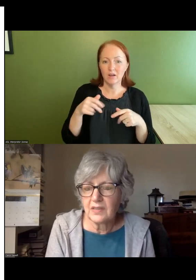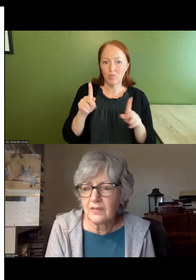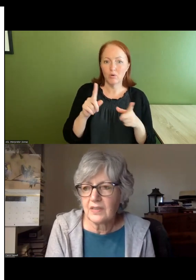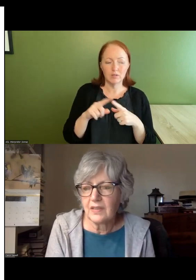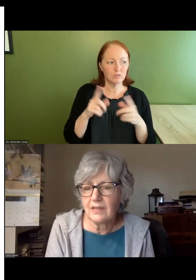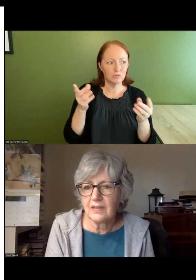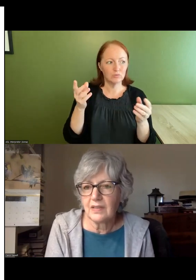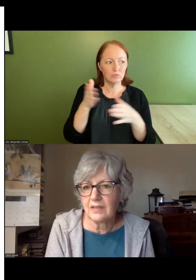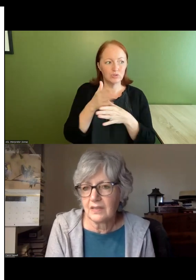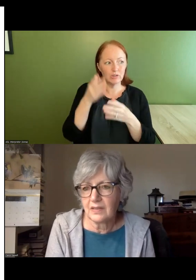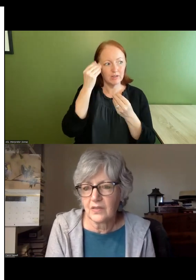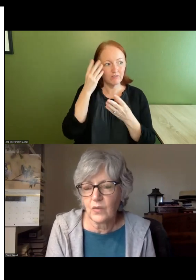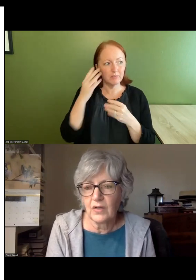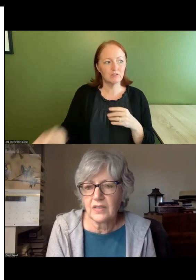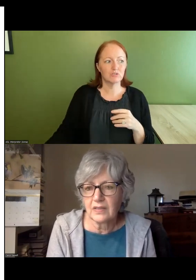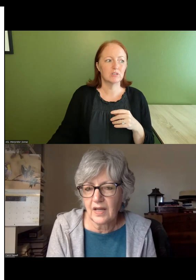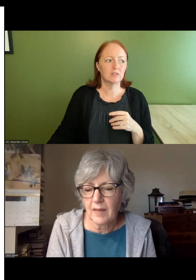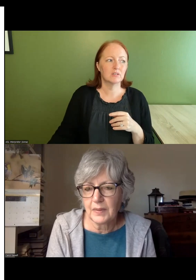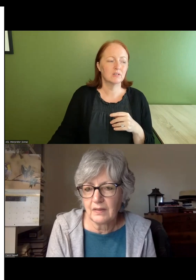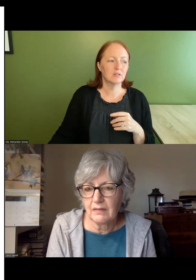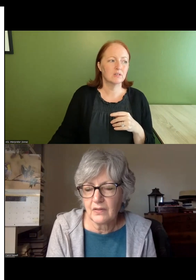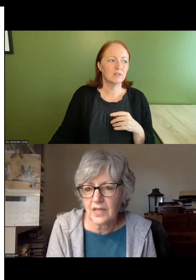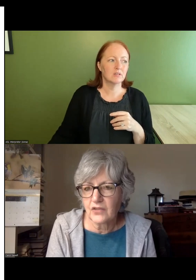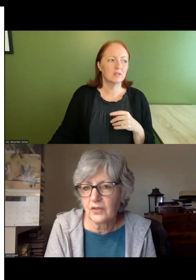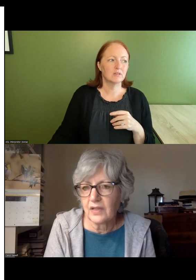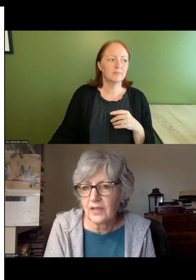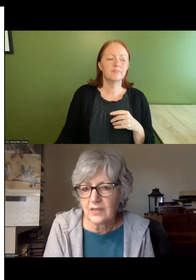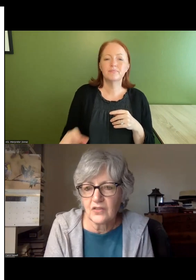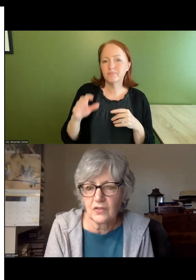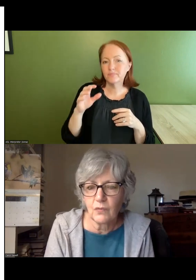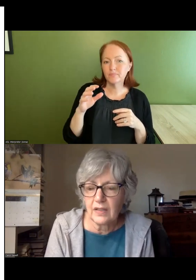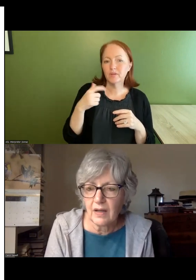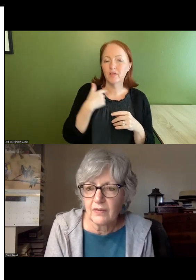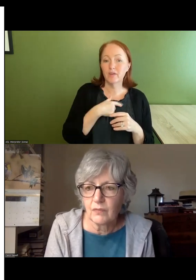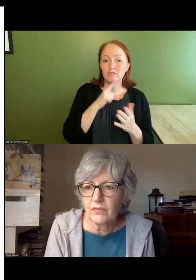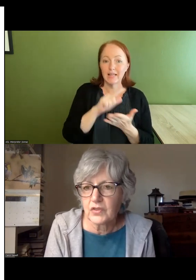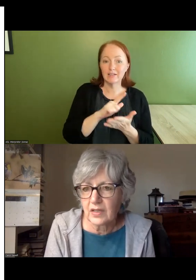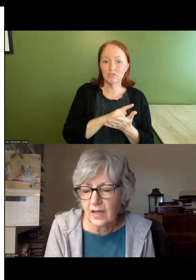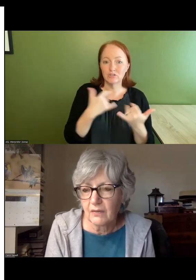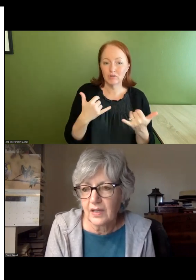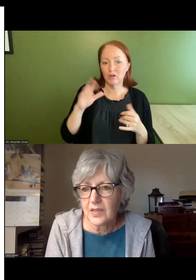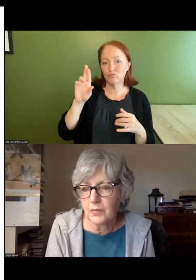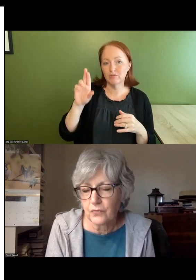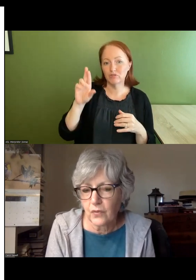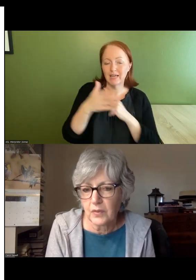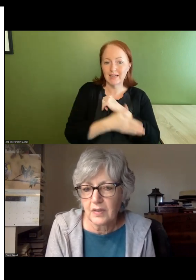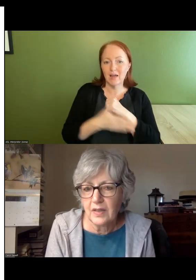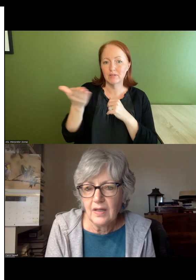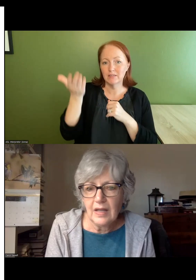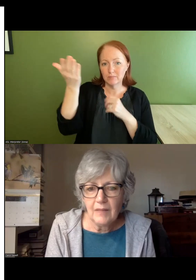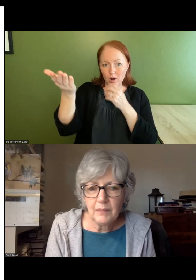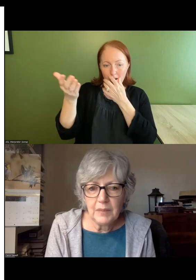we still see instances where it doesn't happen. There's actually legislation right now that Riverside County has put